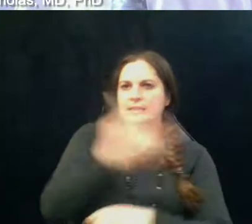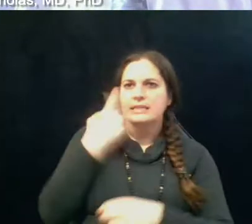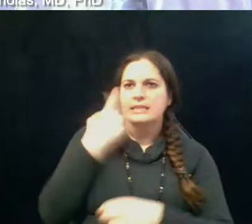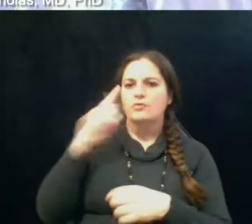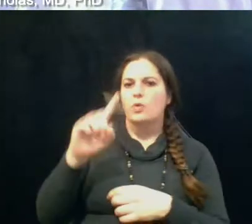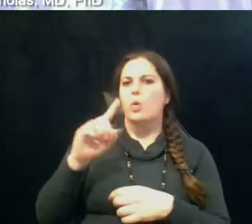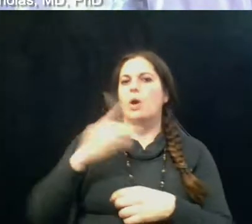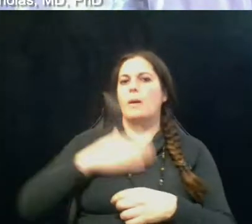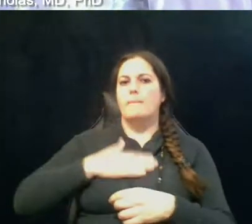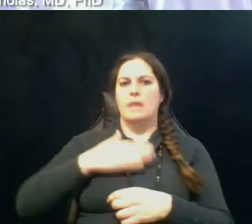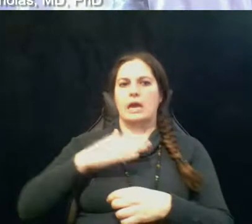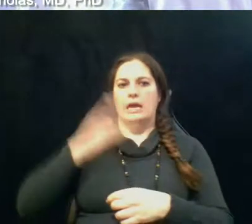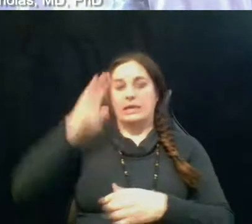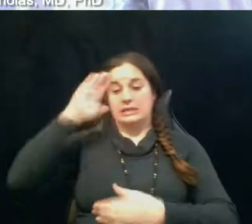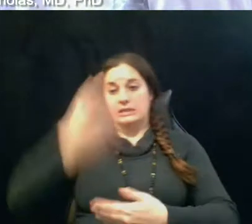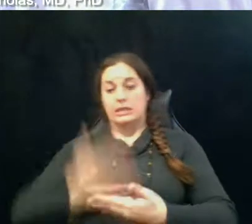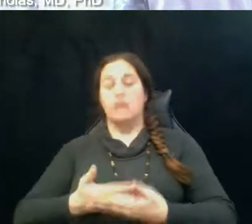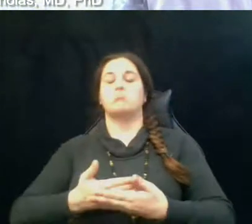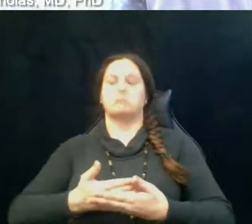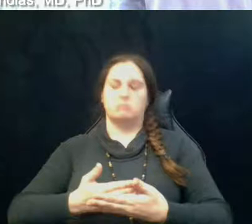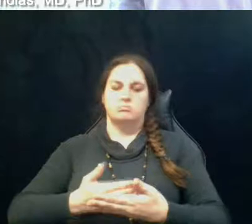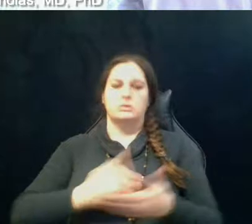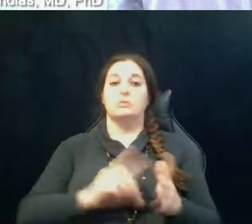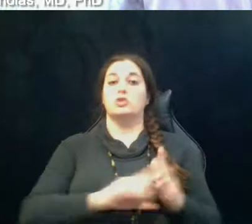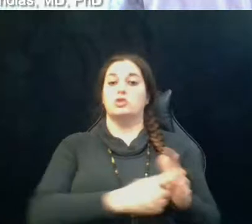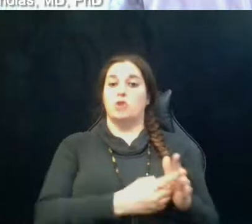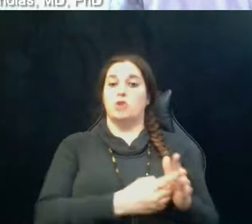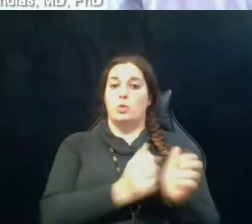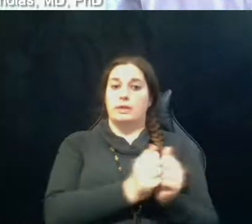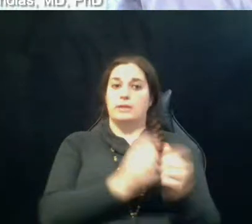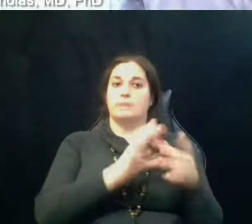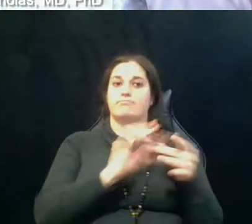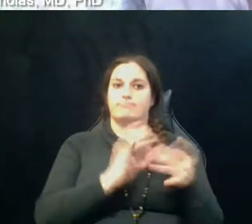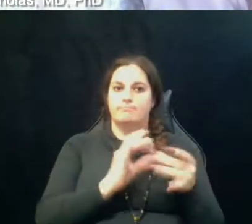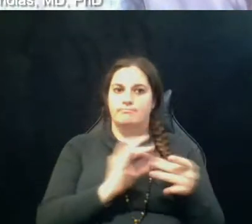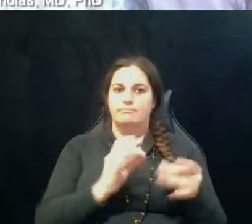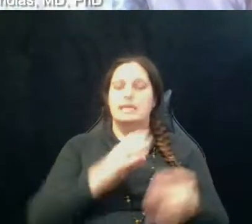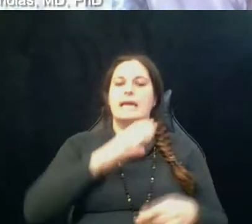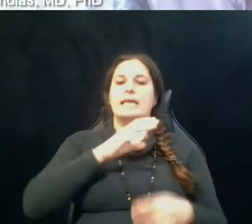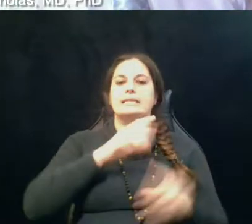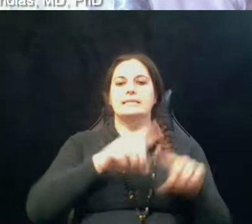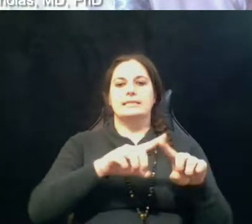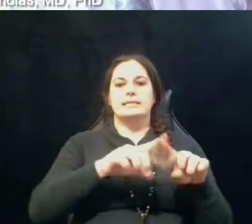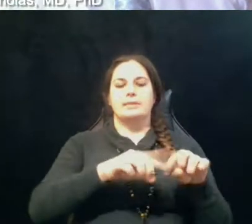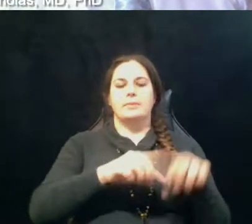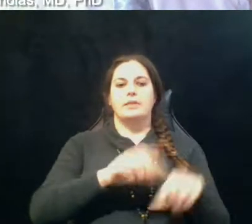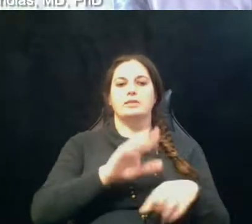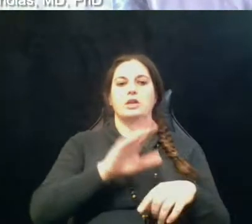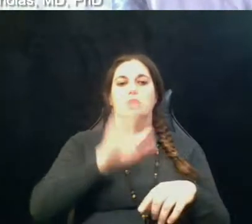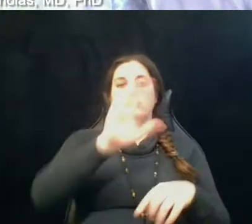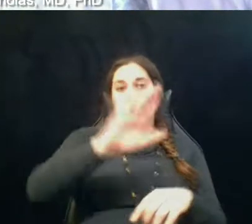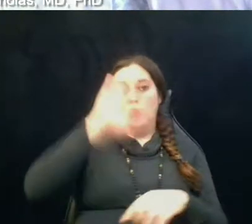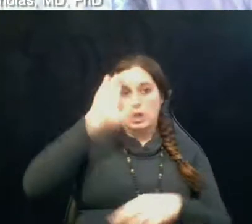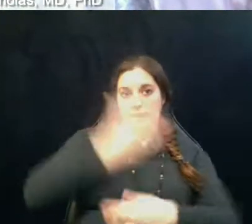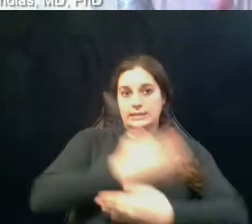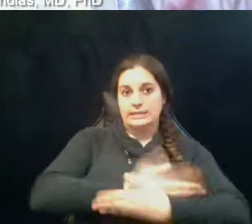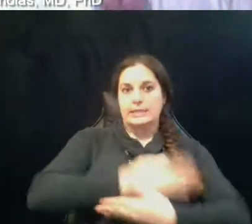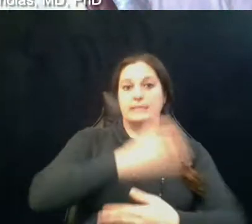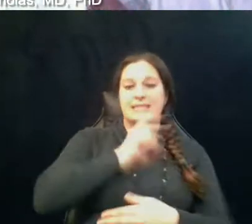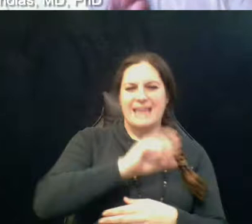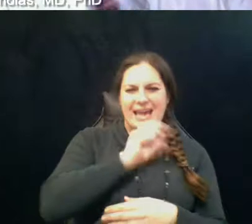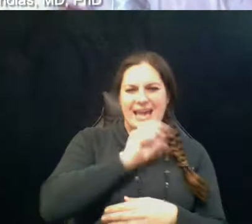I'll just start off by saying it depends on the age of your son. We talked a little bit about the age differences. Dr. Sholas just spoke to